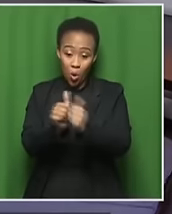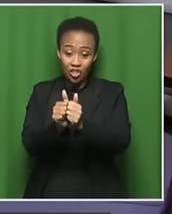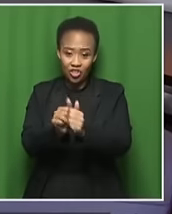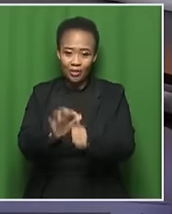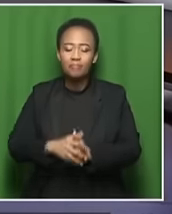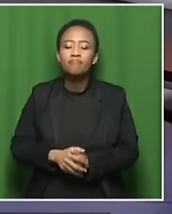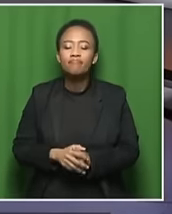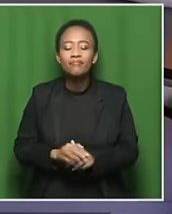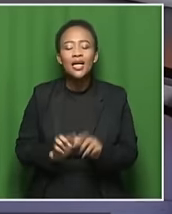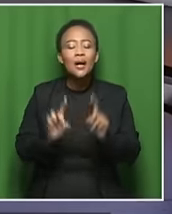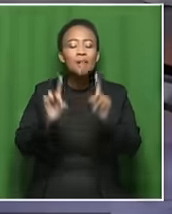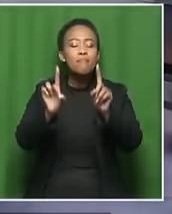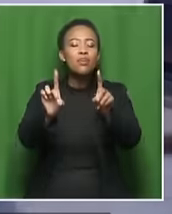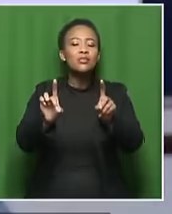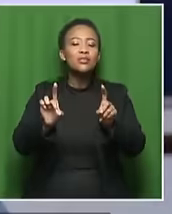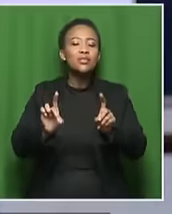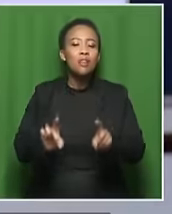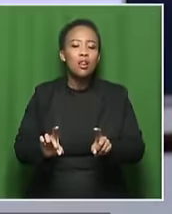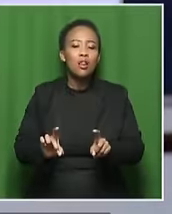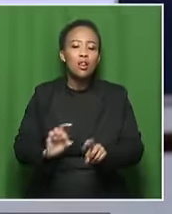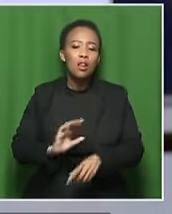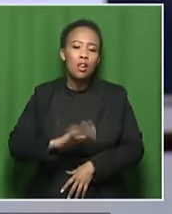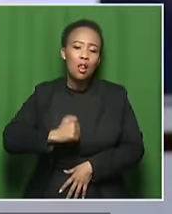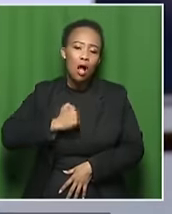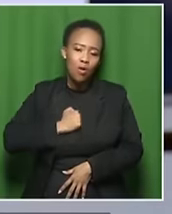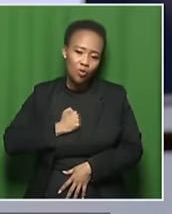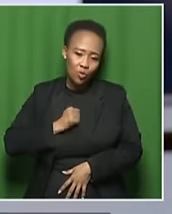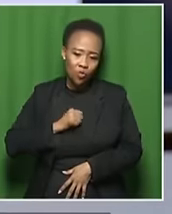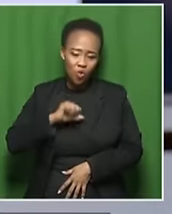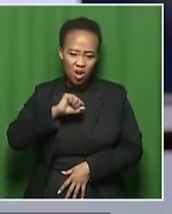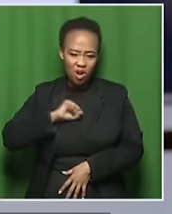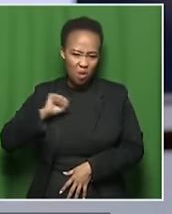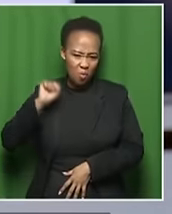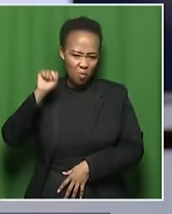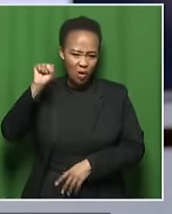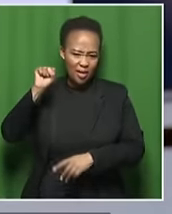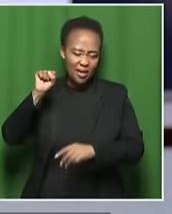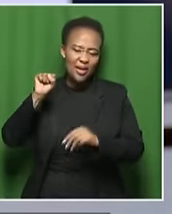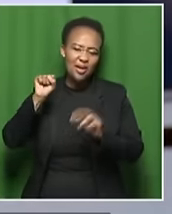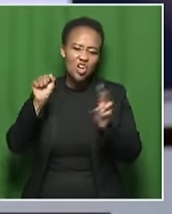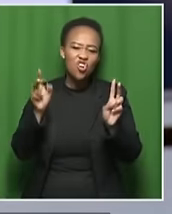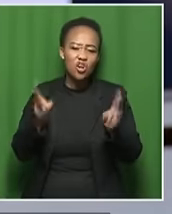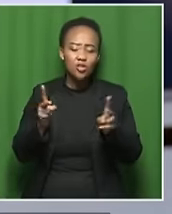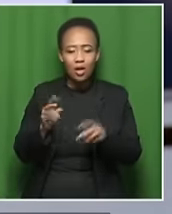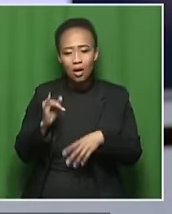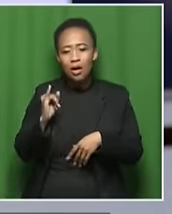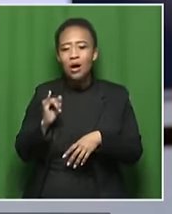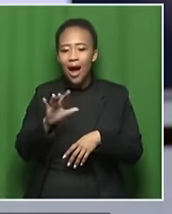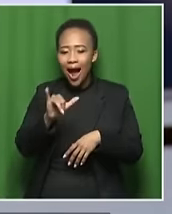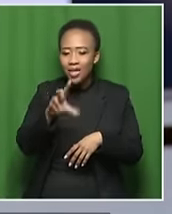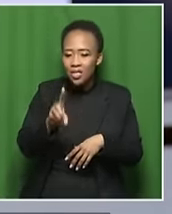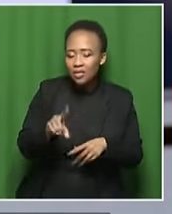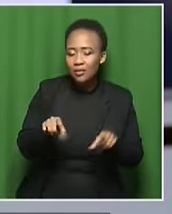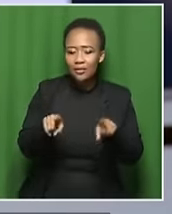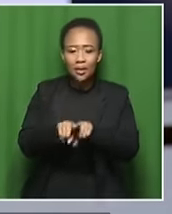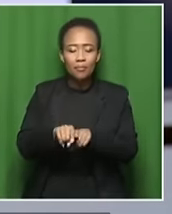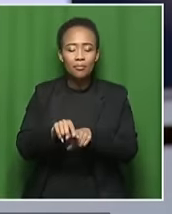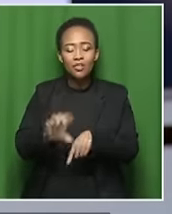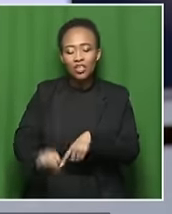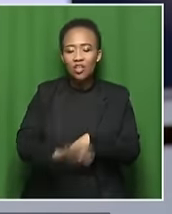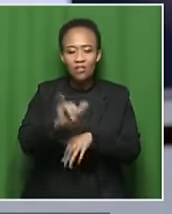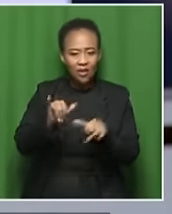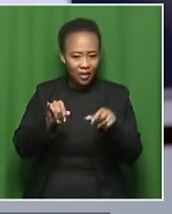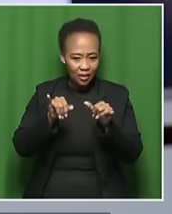Our principle is that we're patriotic in nature. We all carry the same ID. We all live in the same country. We all breathe the same